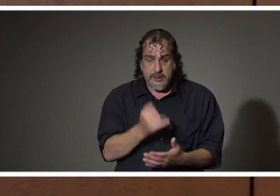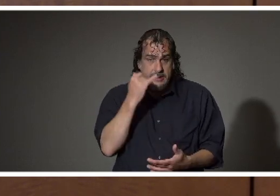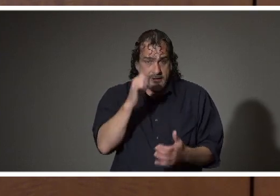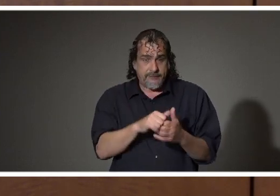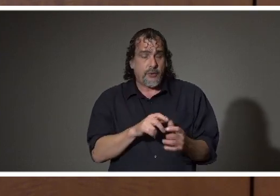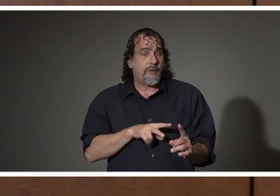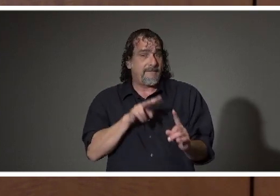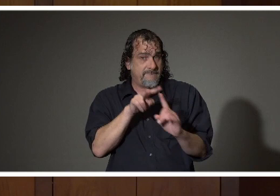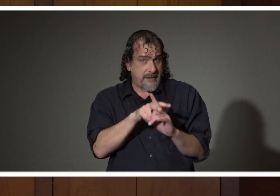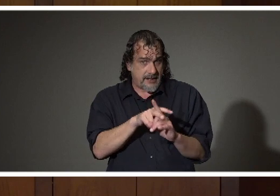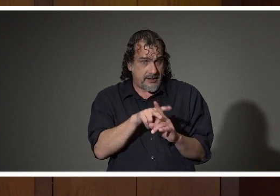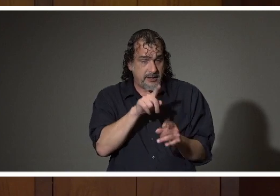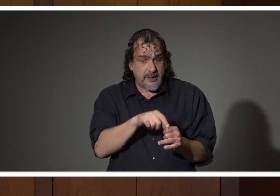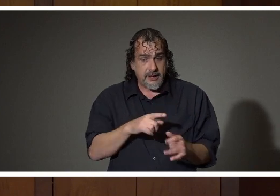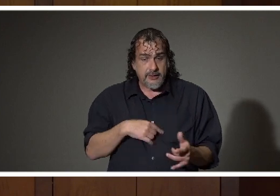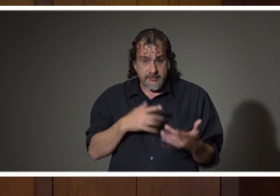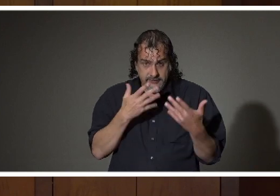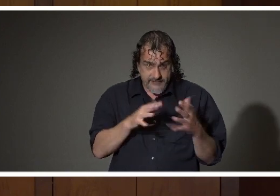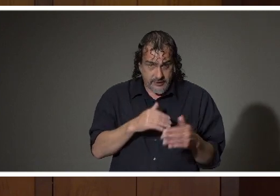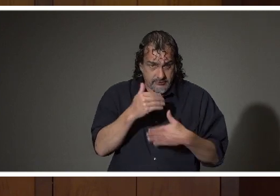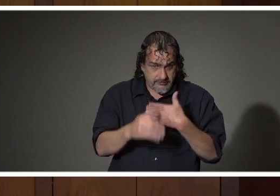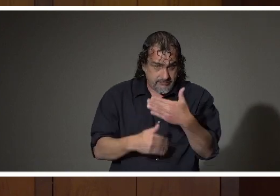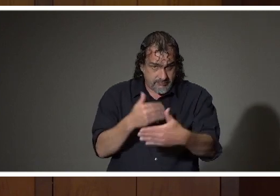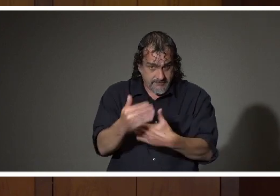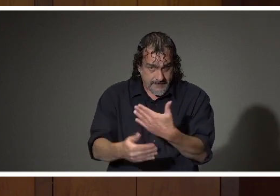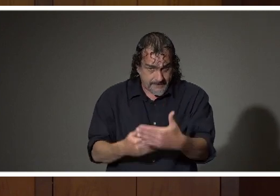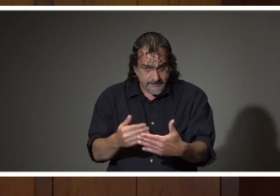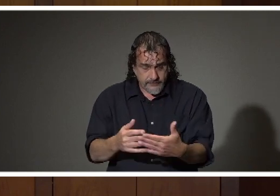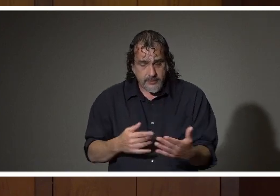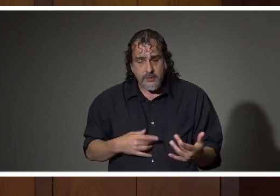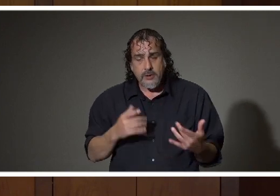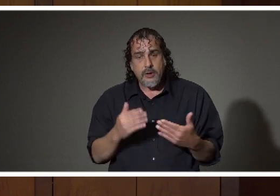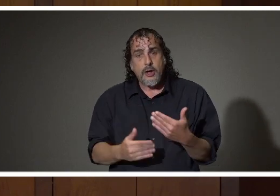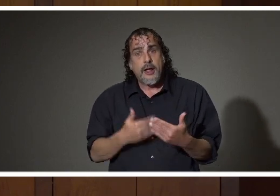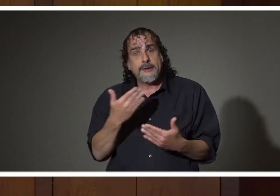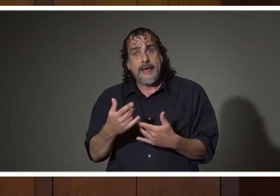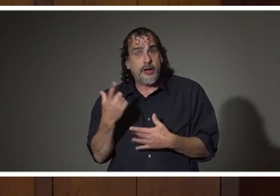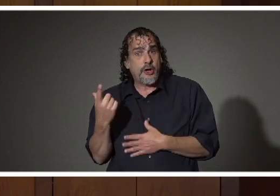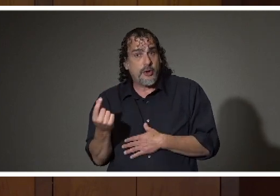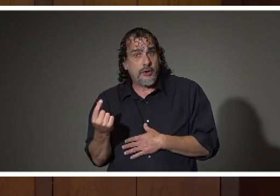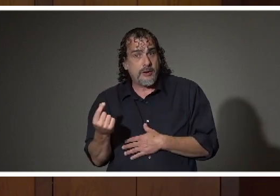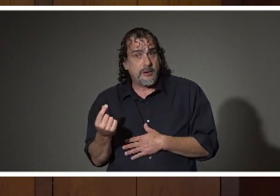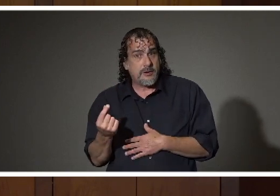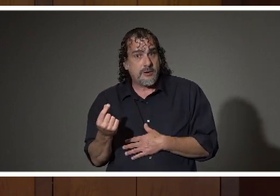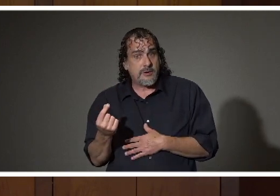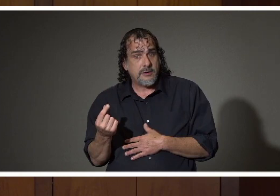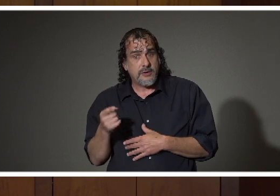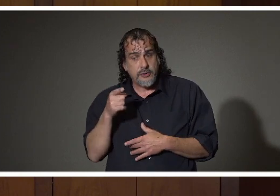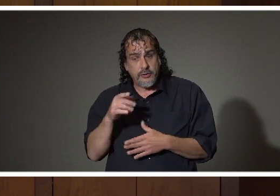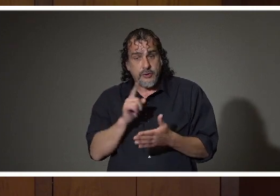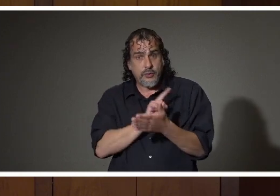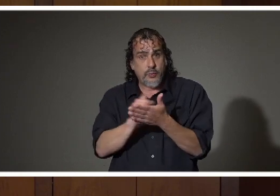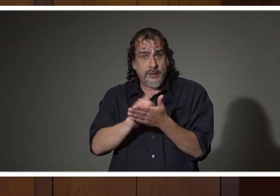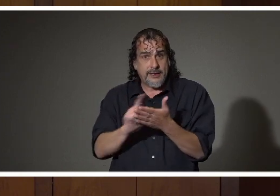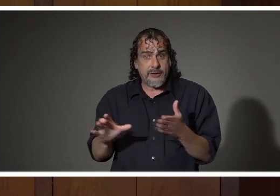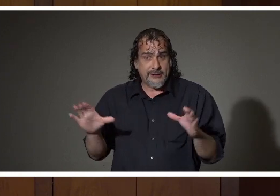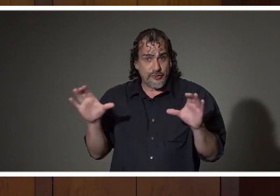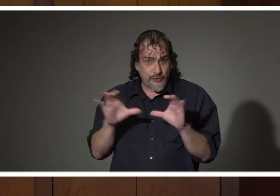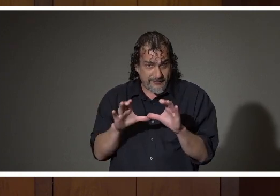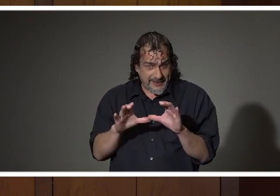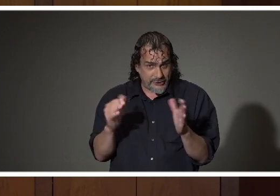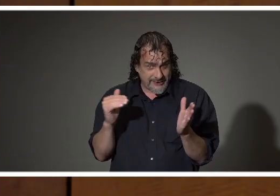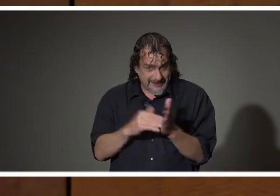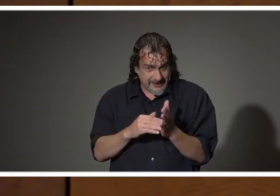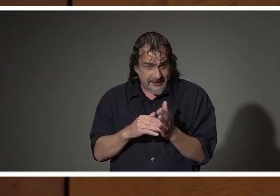fit into those categories and you've already gone through the process, the next thing that you need to do is file your weekly certification, because